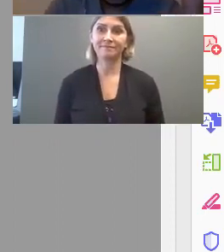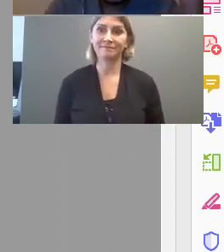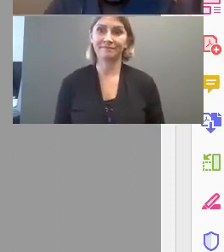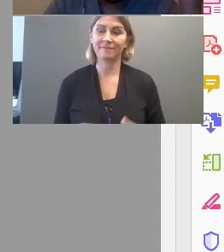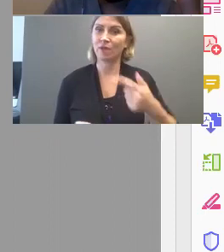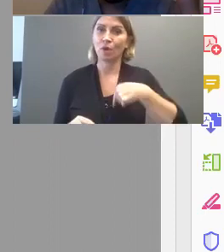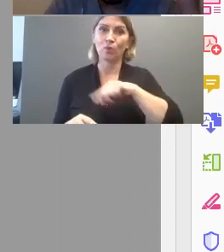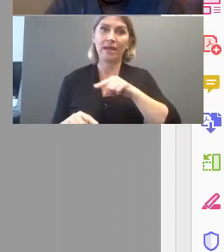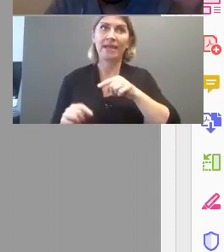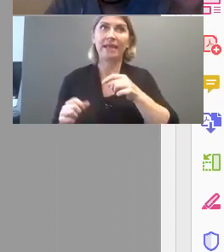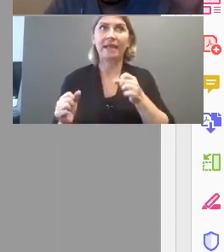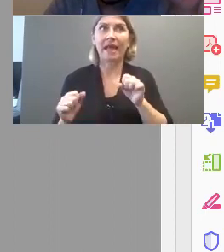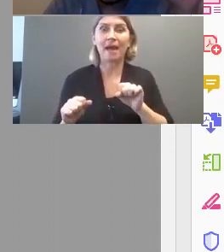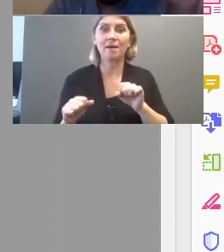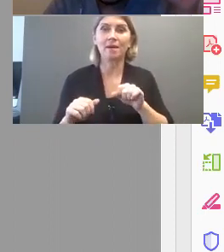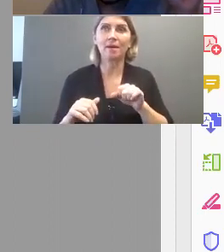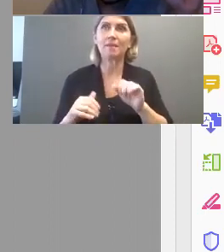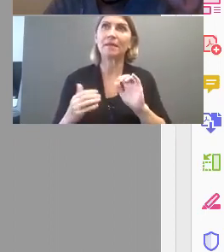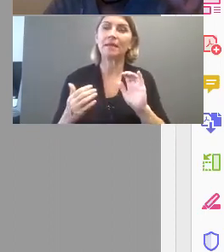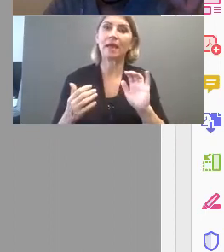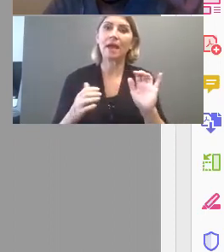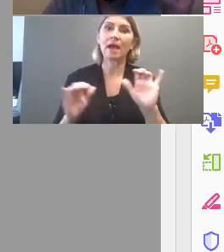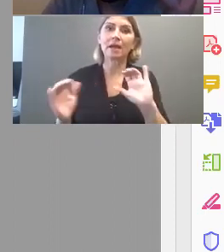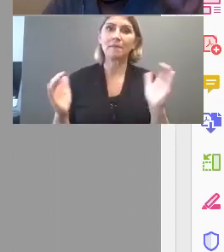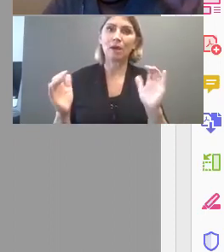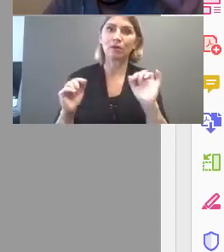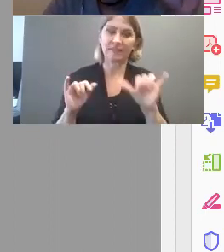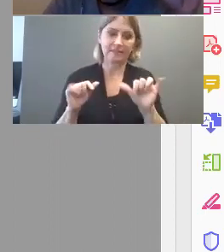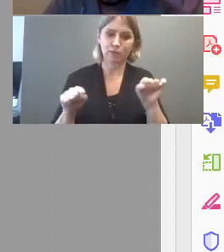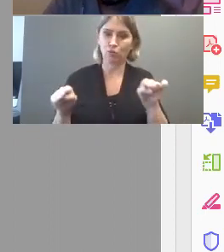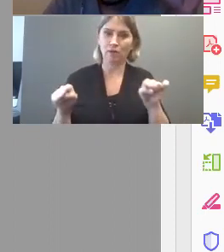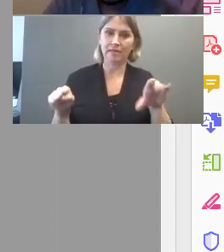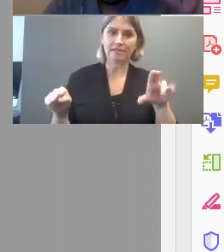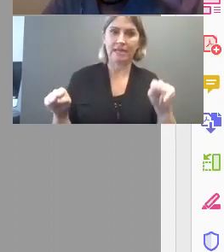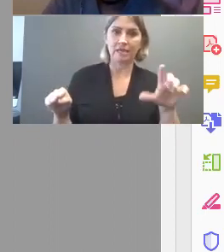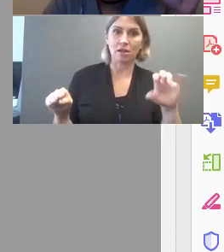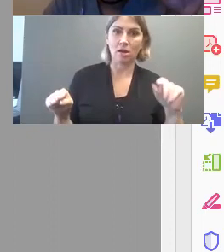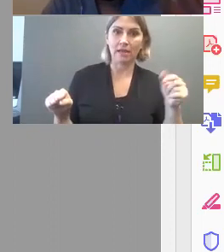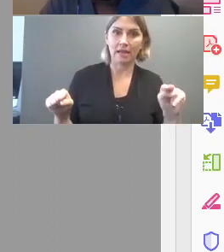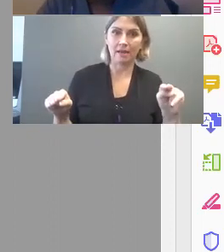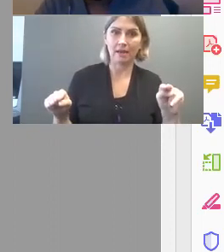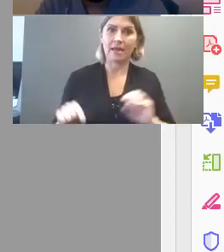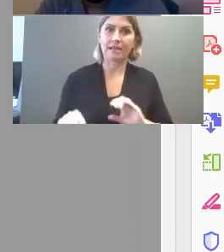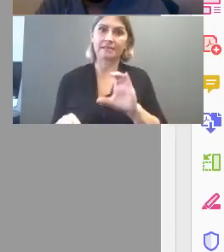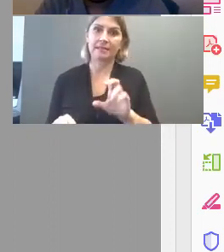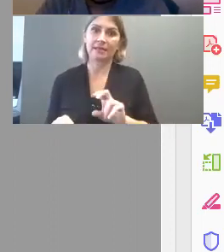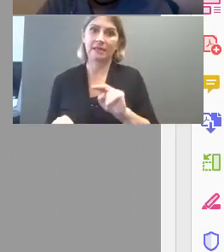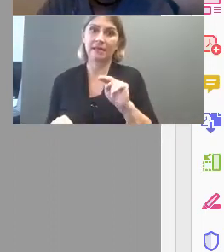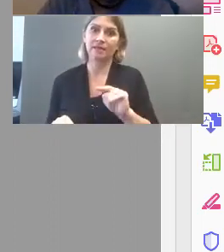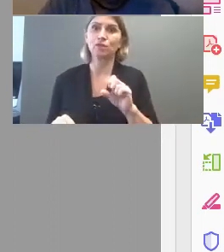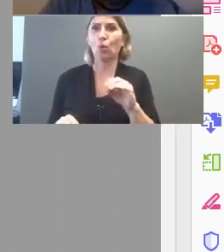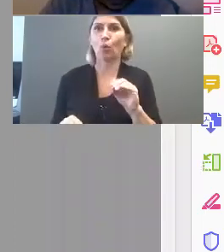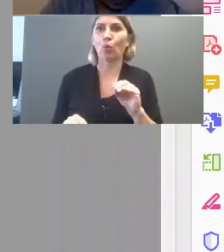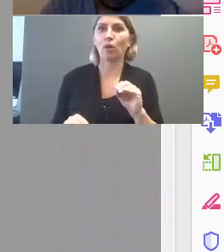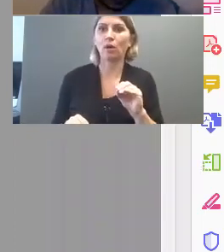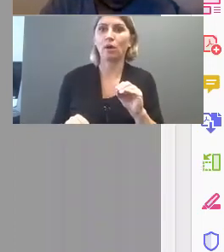We can't basically compare these two equations, Cn log n and Cn. So